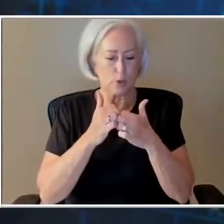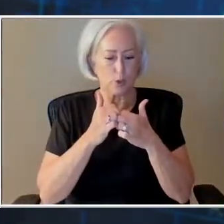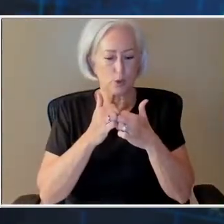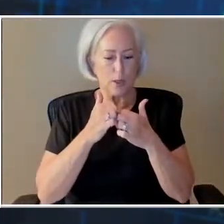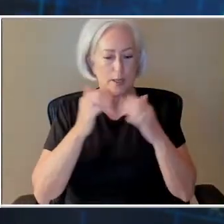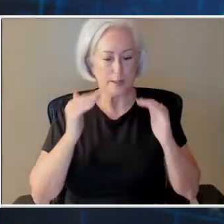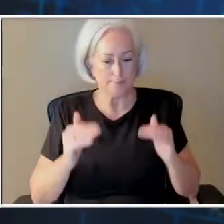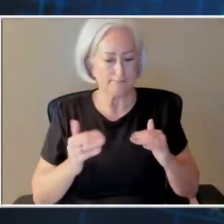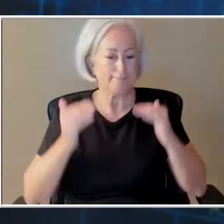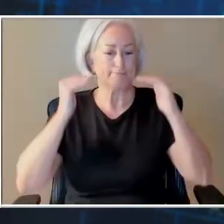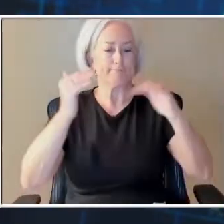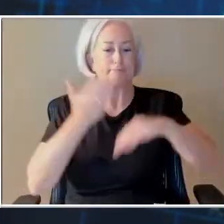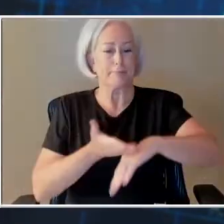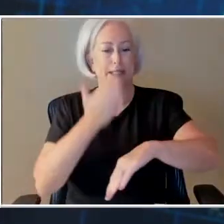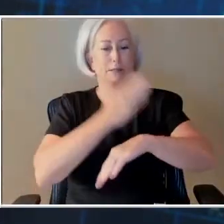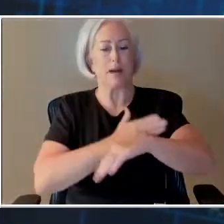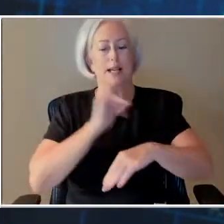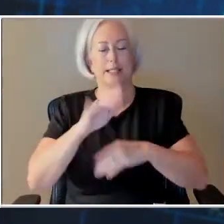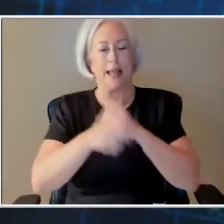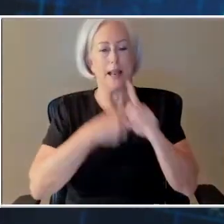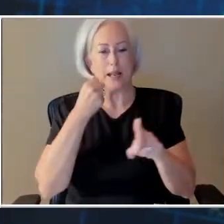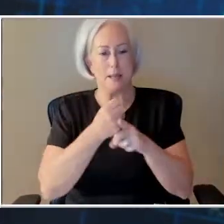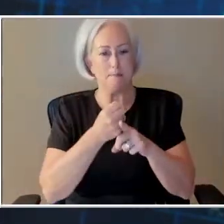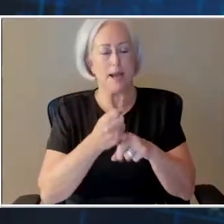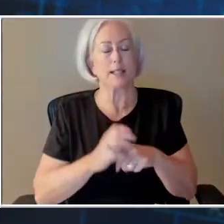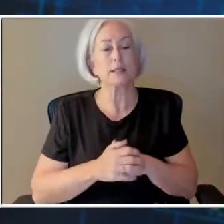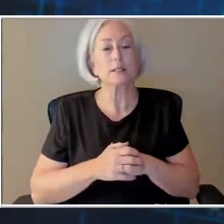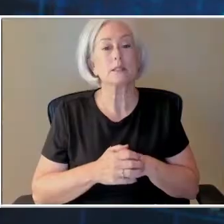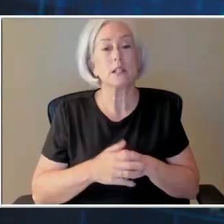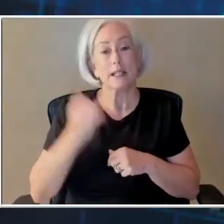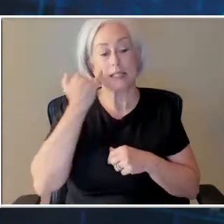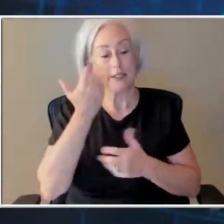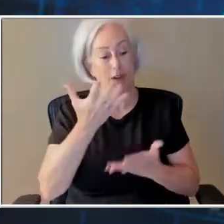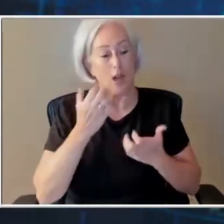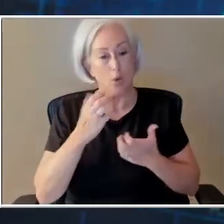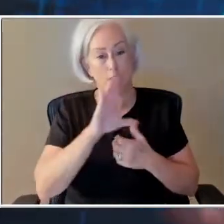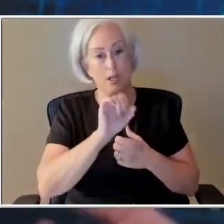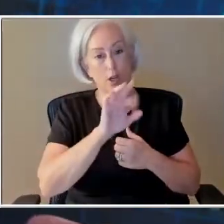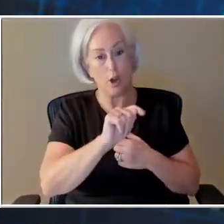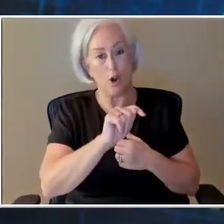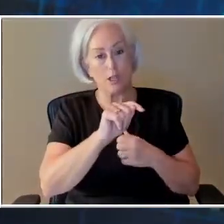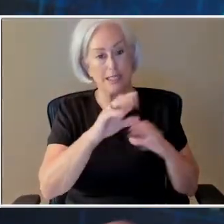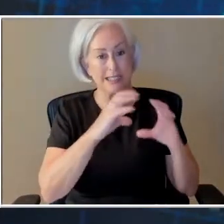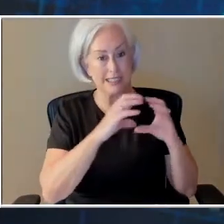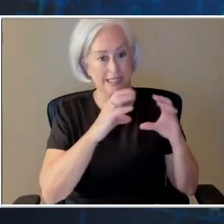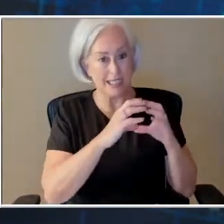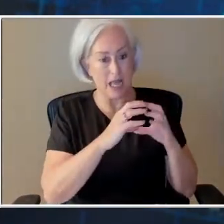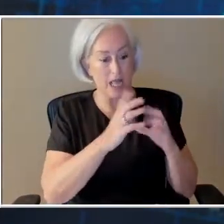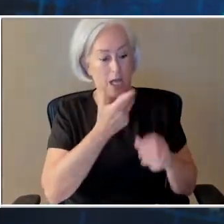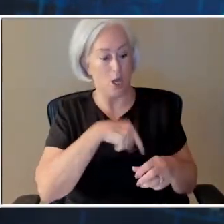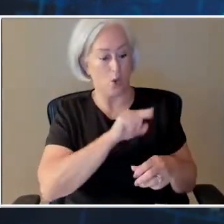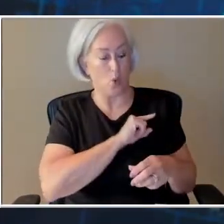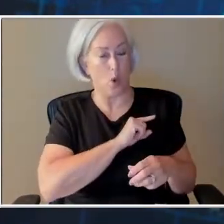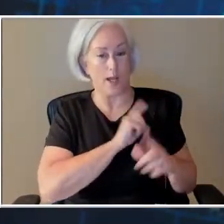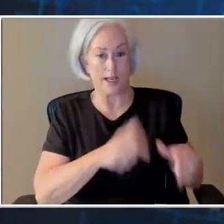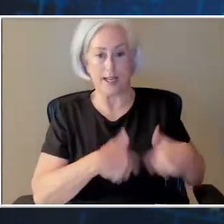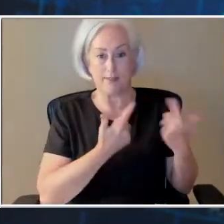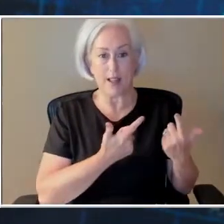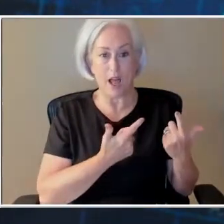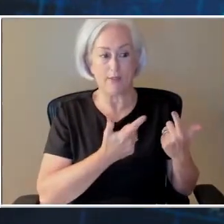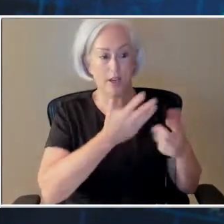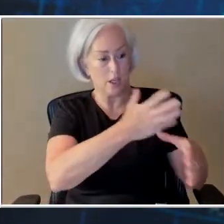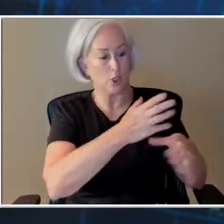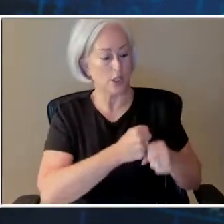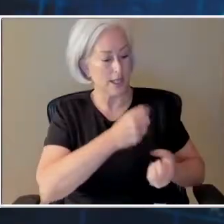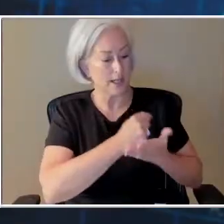of patients the reason if I want to choose the CAR T cell, it's quality of life. You know, Lou get the treatment. She doesn't need to come every week or every